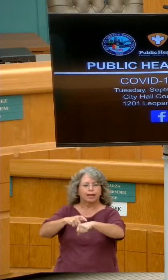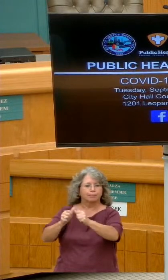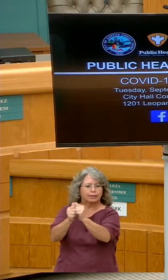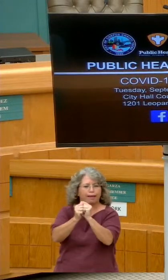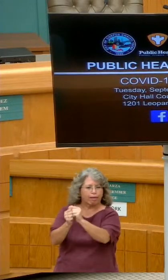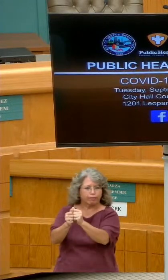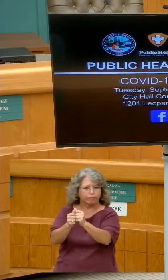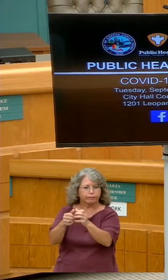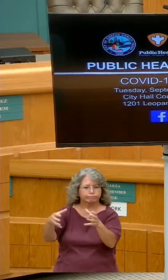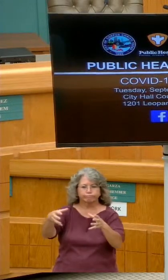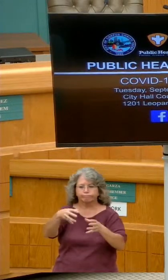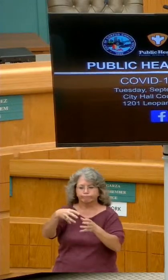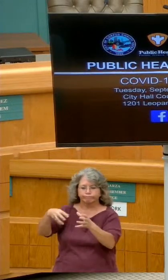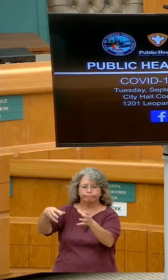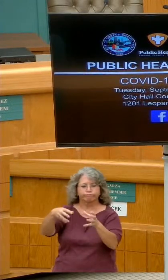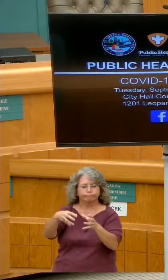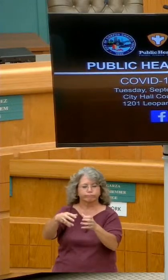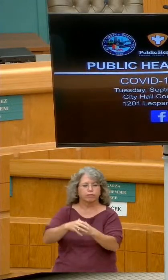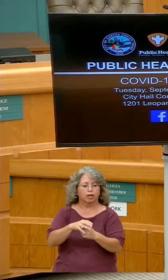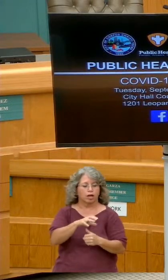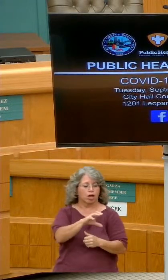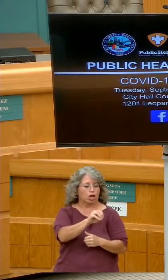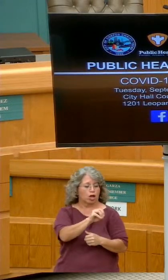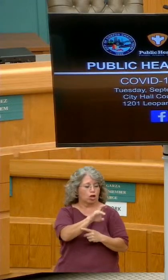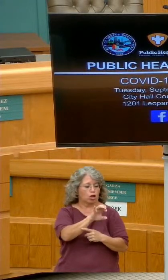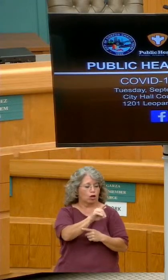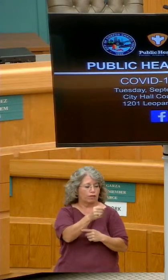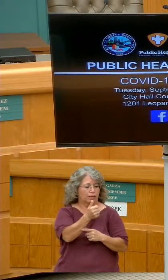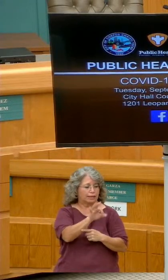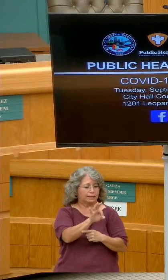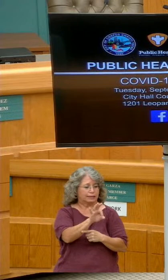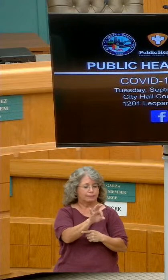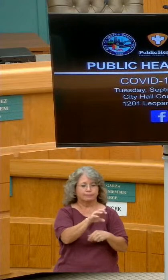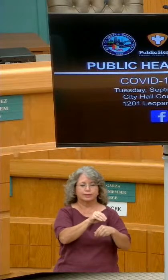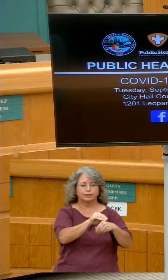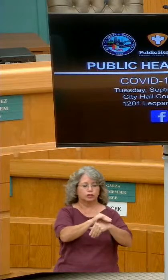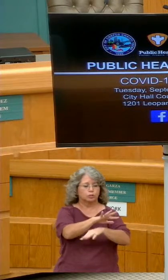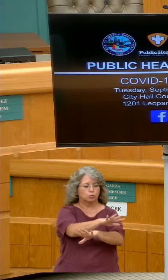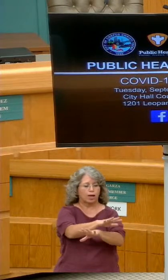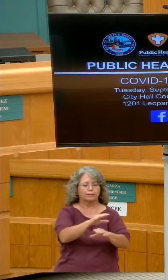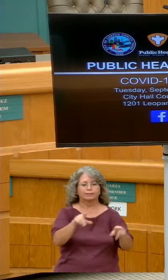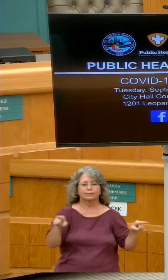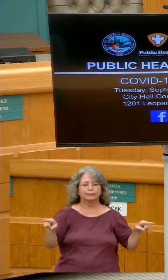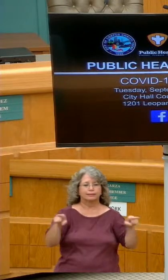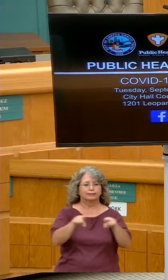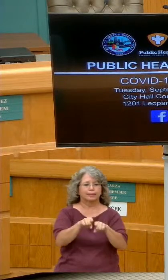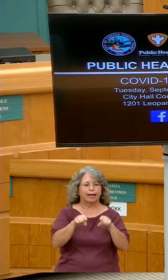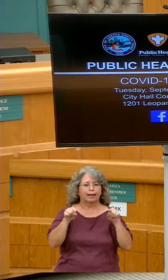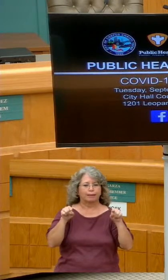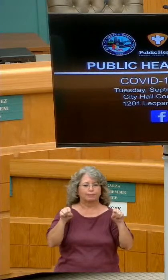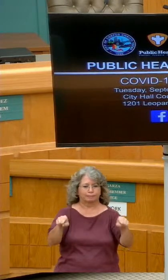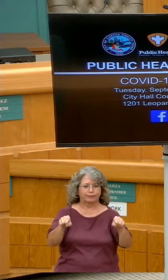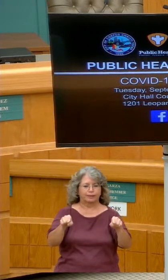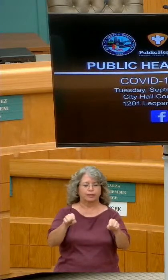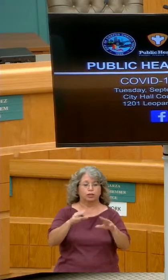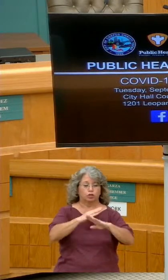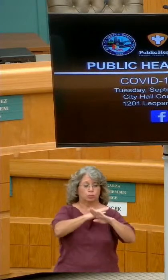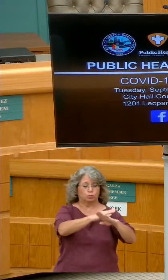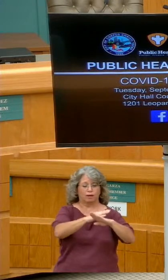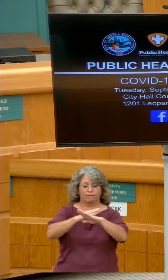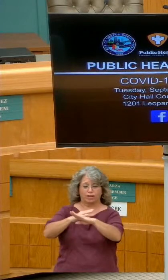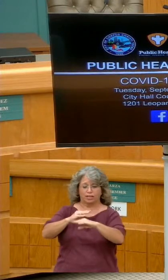COVID-19 also spreads the same way in those same places. To prevent spreading of both the flu and